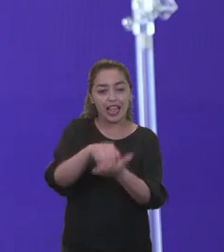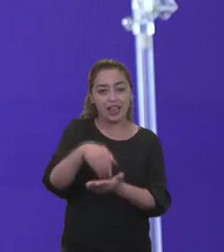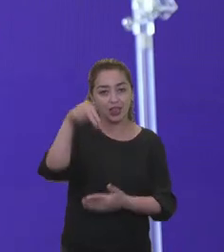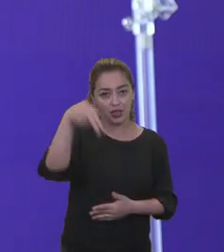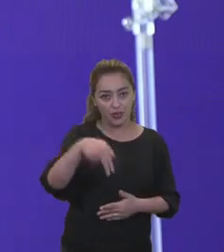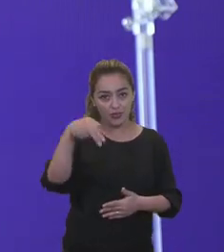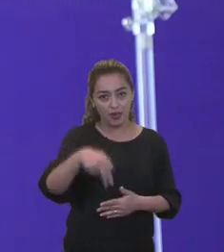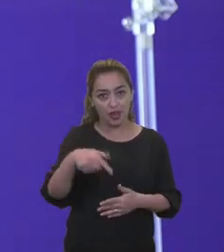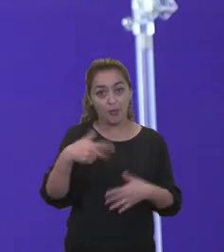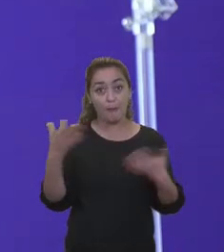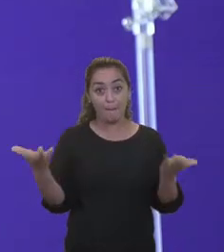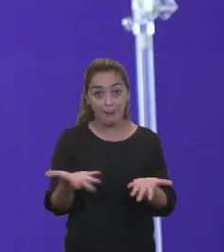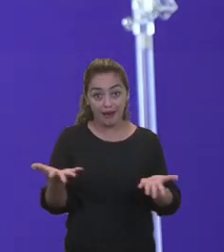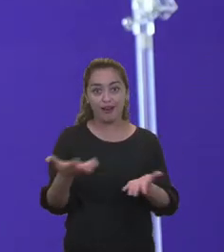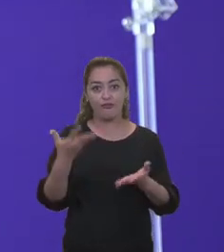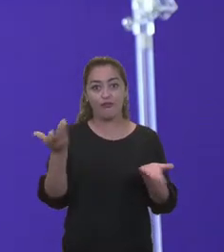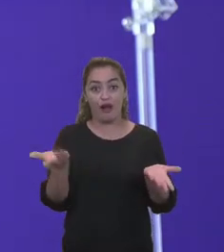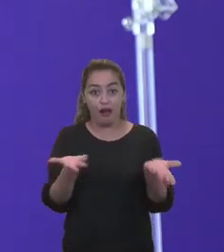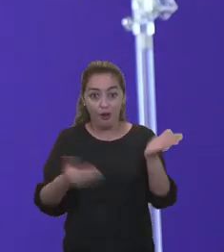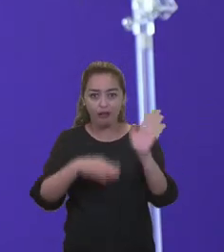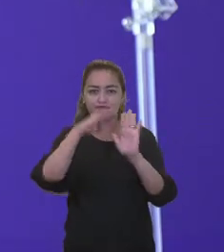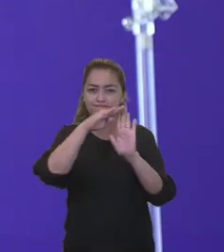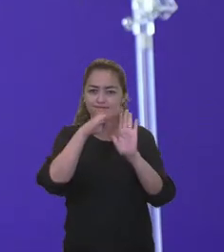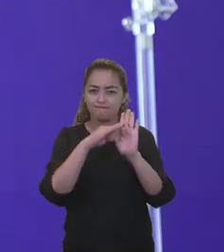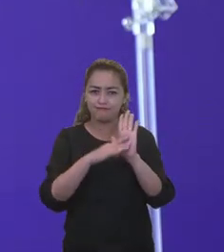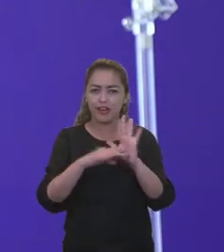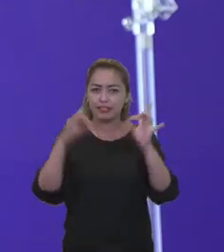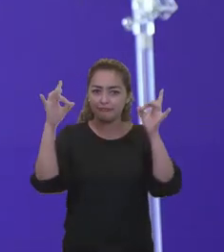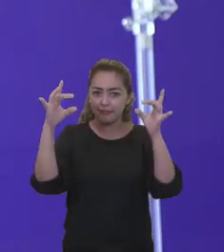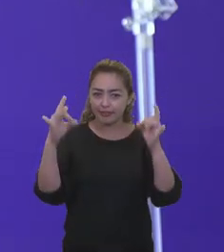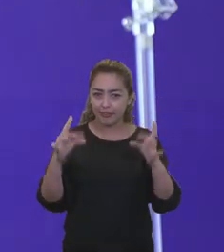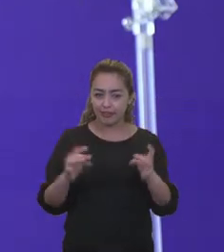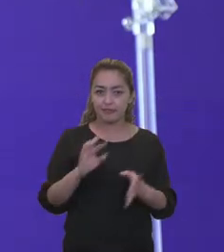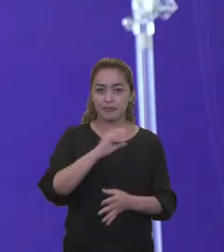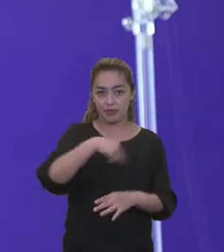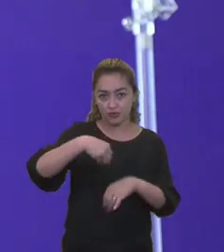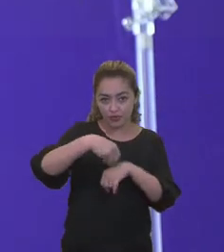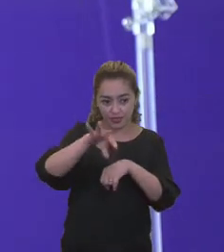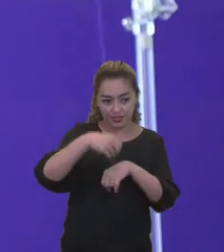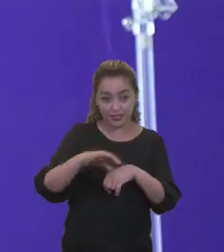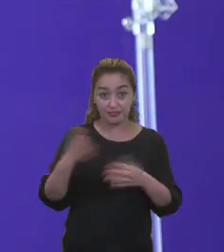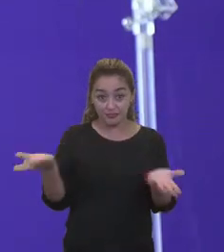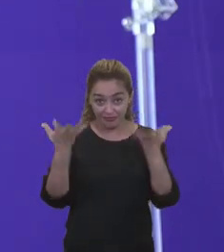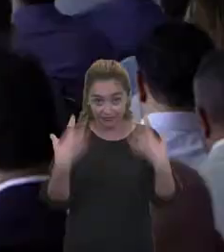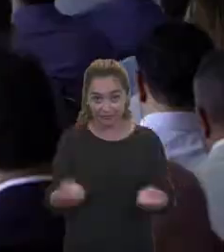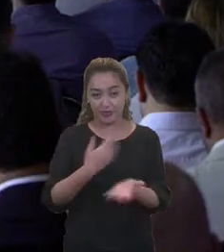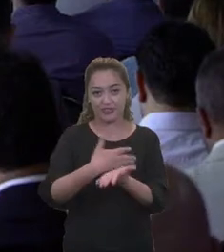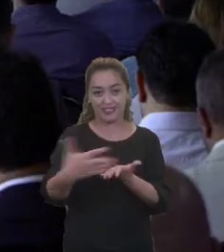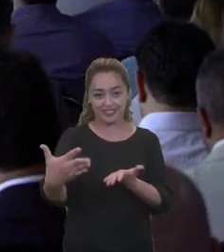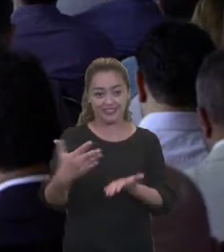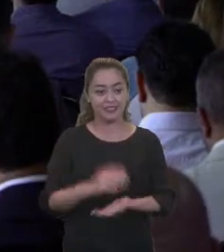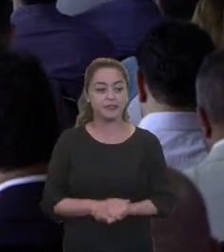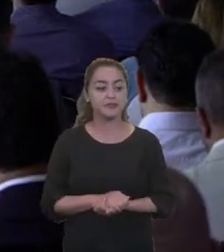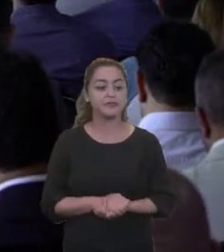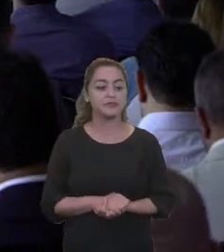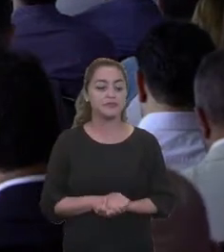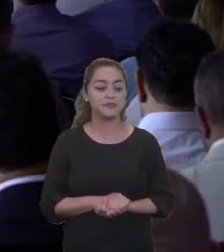not be spoiling you out because afterwards we're going to be having more details. So let's start.